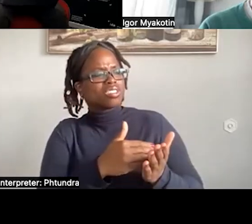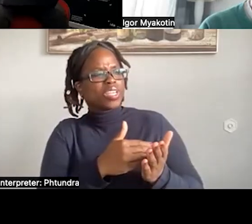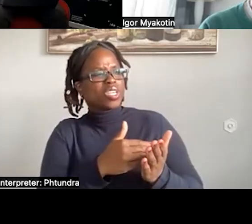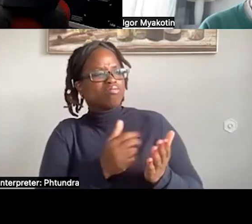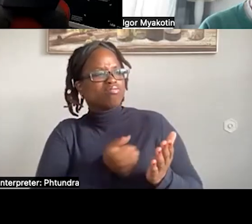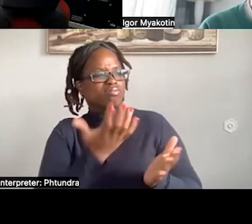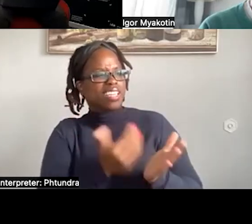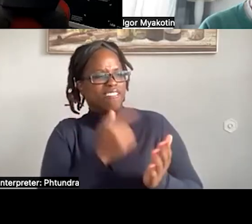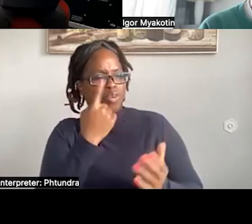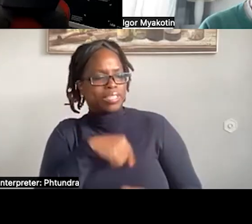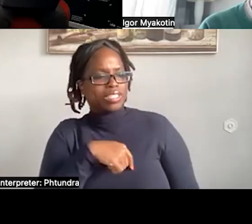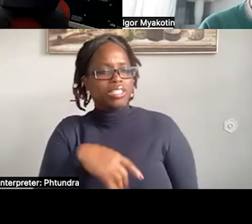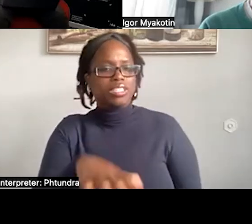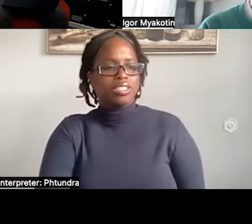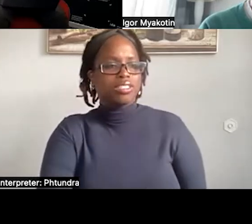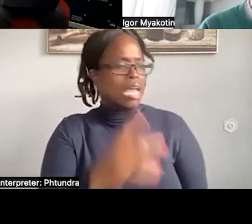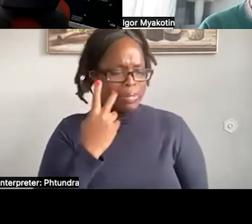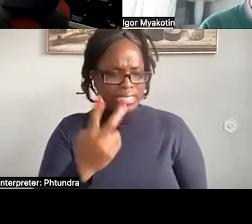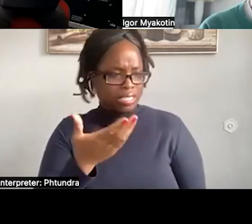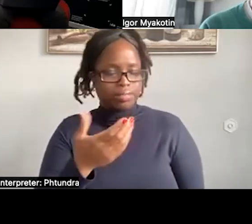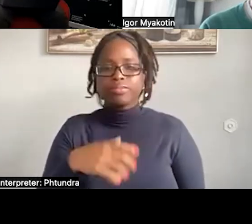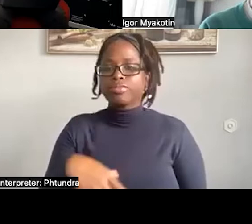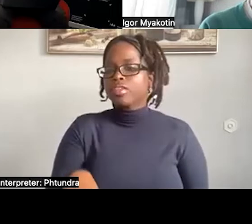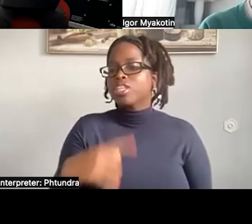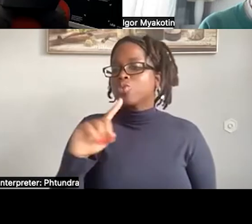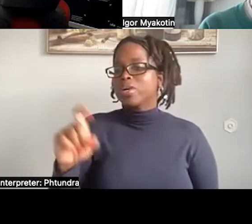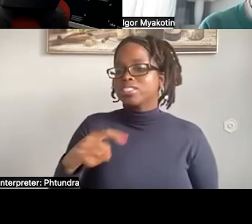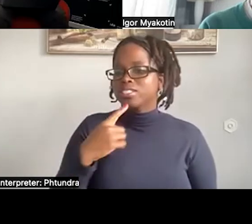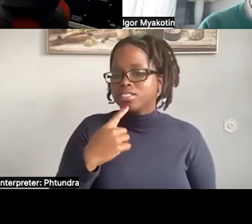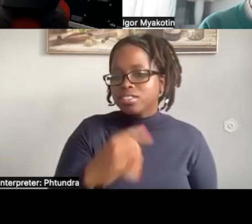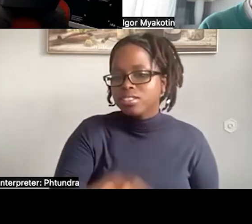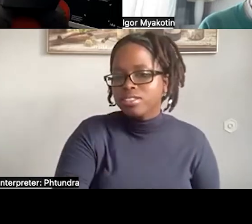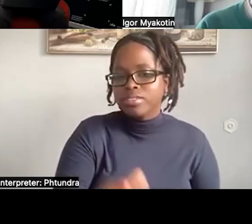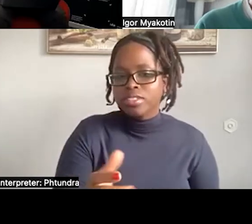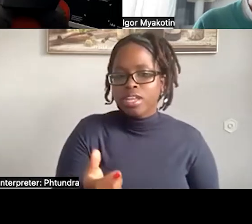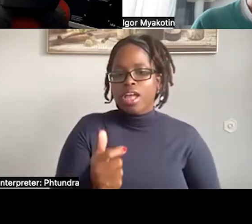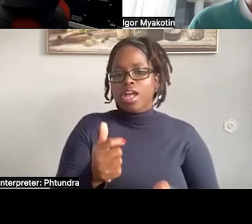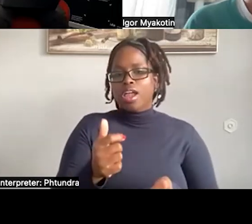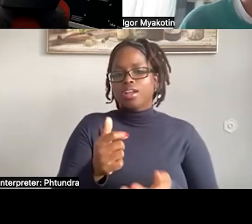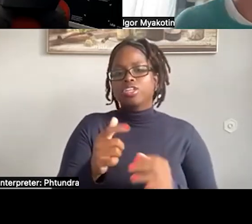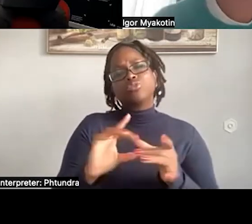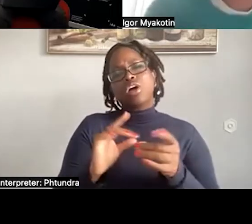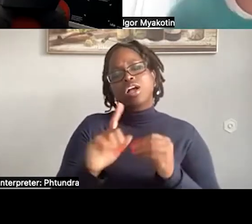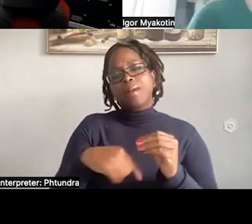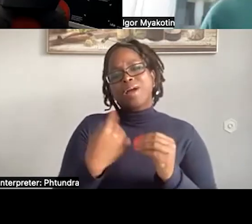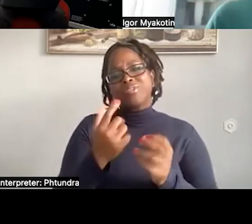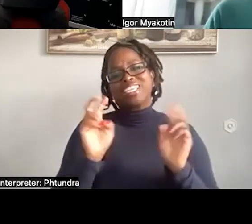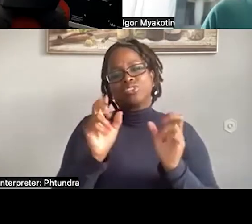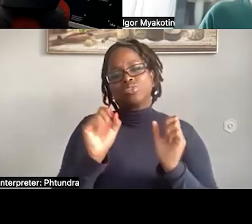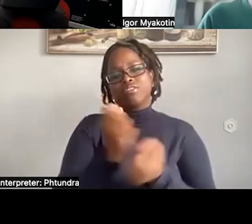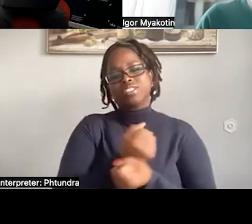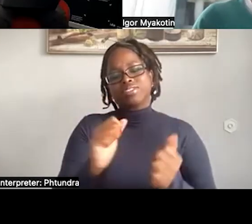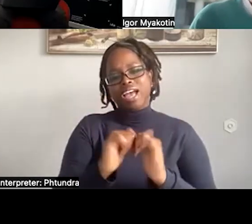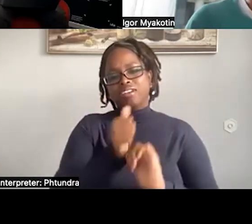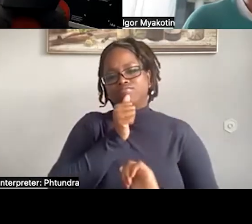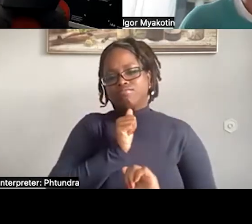yeah. I'm not seeing it on mine. Question says, can Wyndham team talk about the issues of safety? How do they deal with danger for